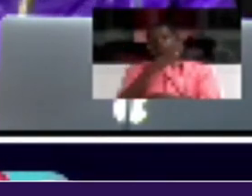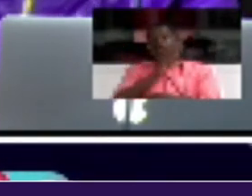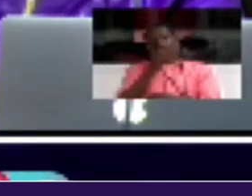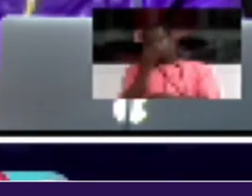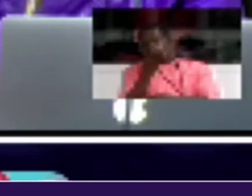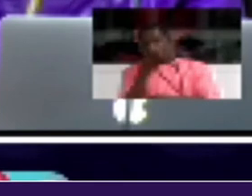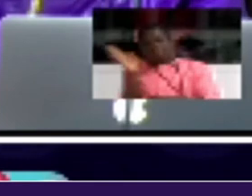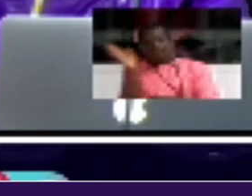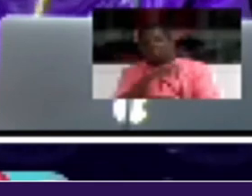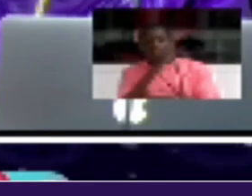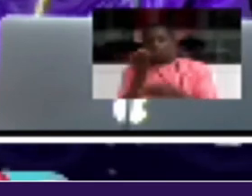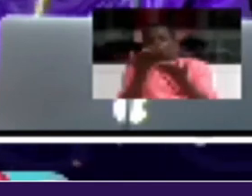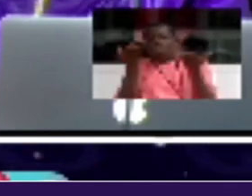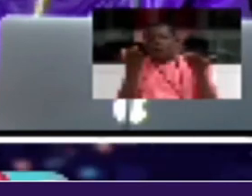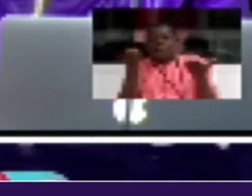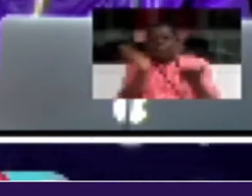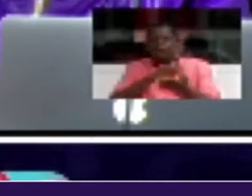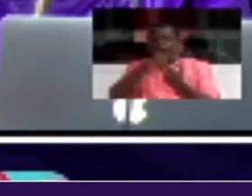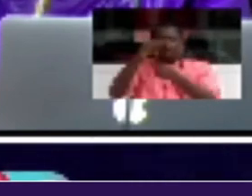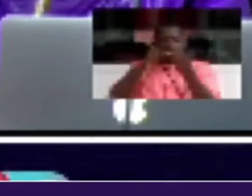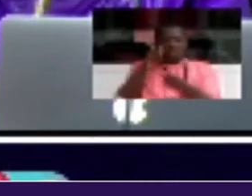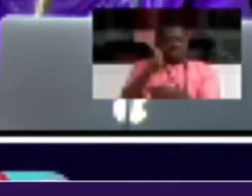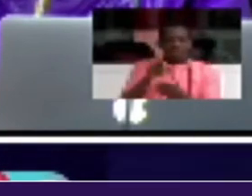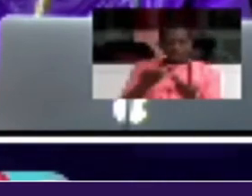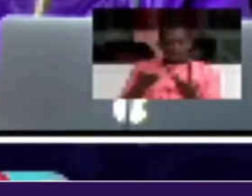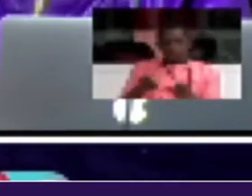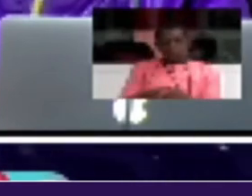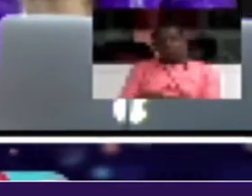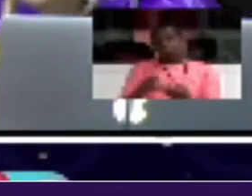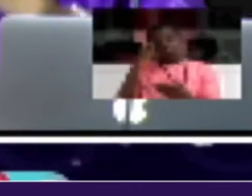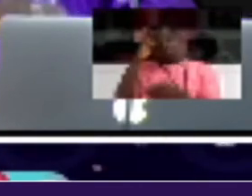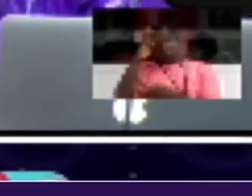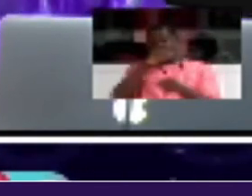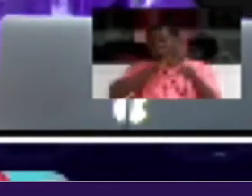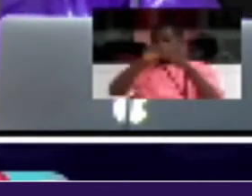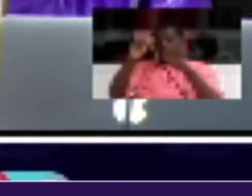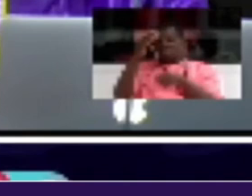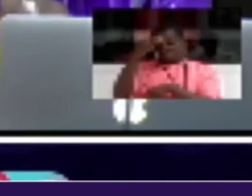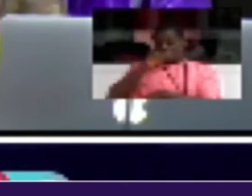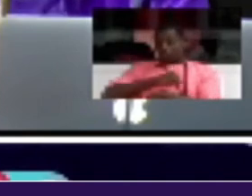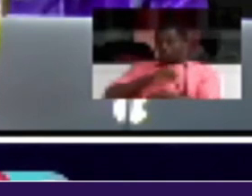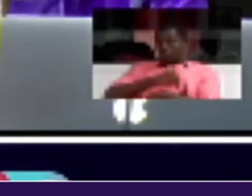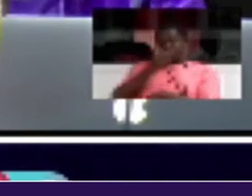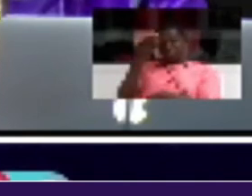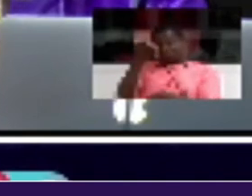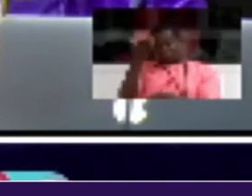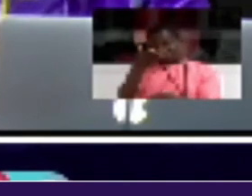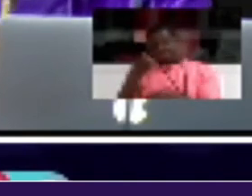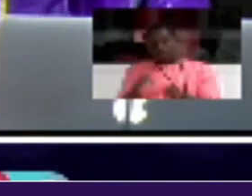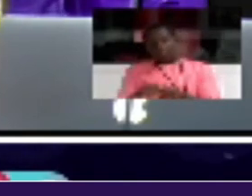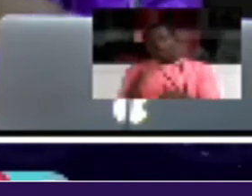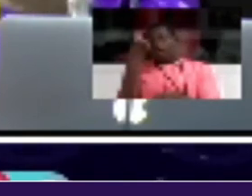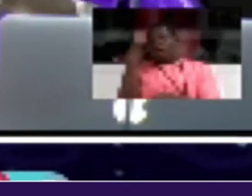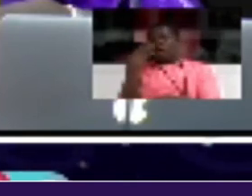Why would he lie about that? I don't know. The reason best known to him. But have you ever been given such a